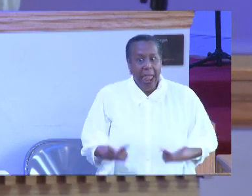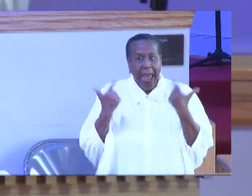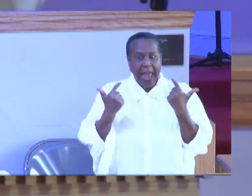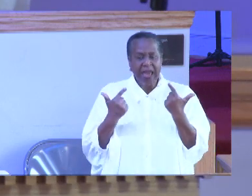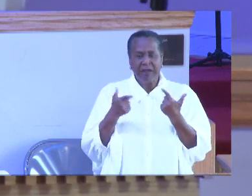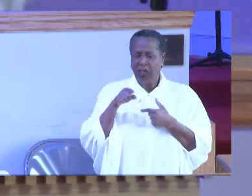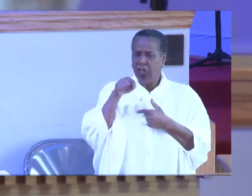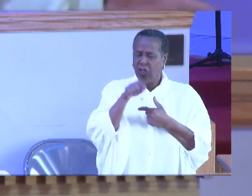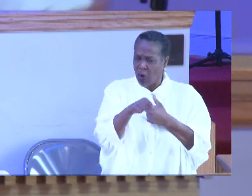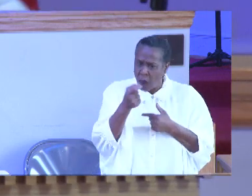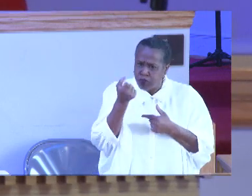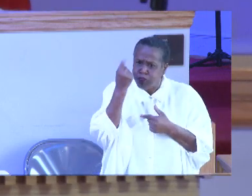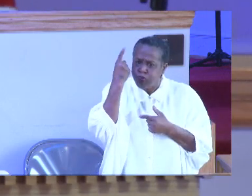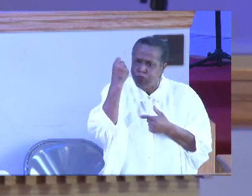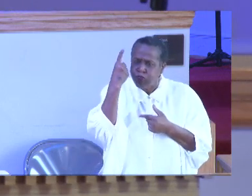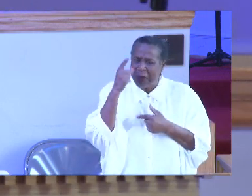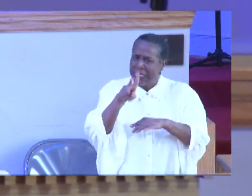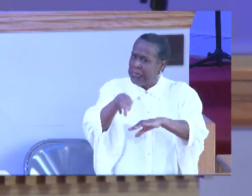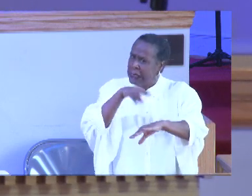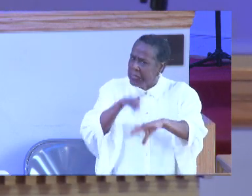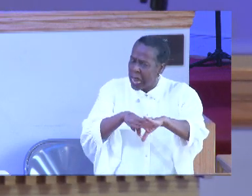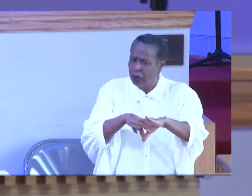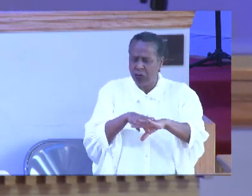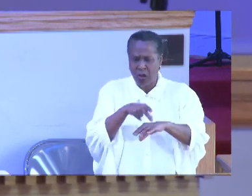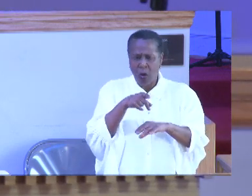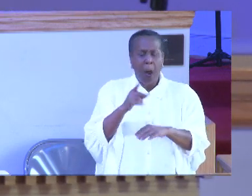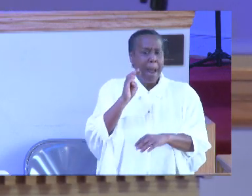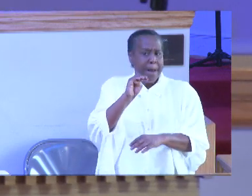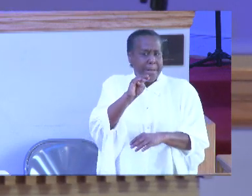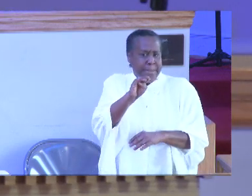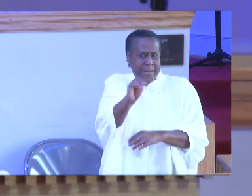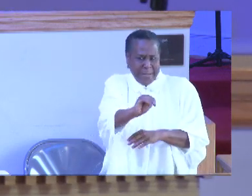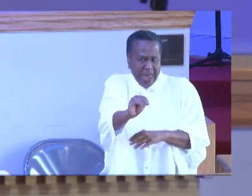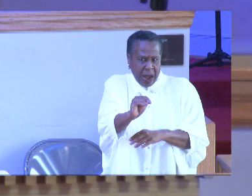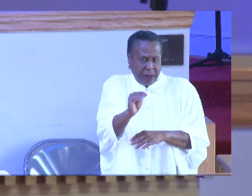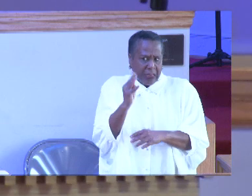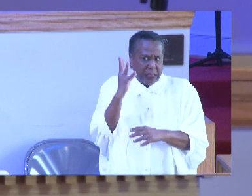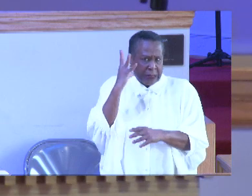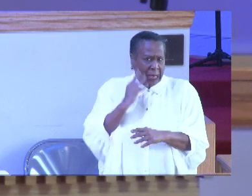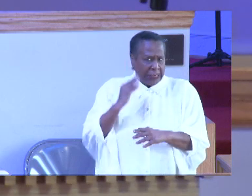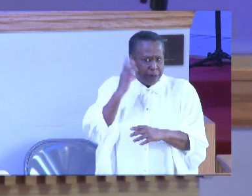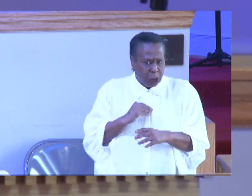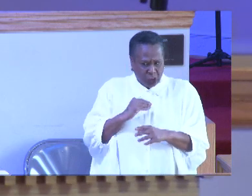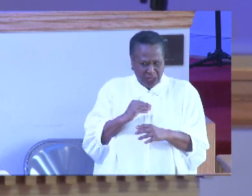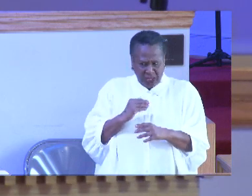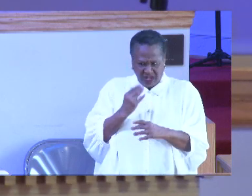one understands naturally that when you experience a loss of this depth,